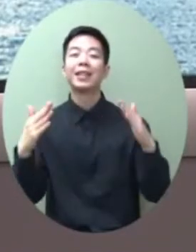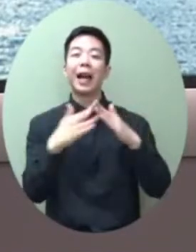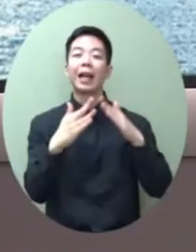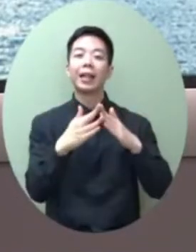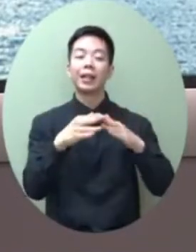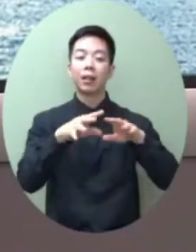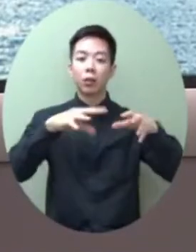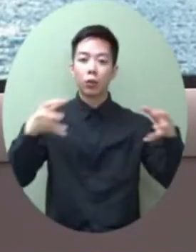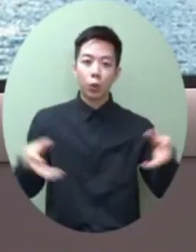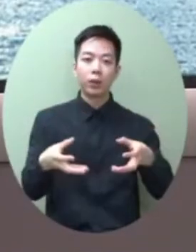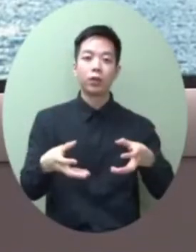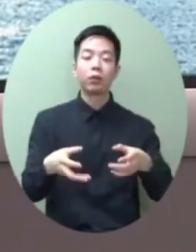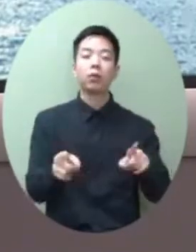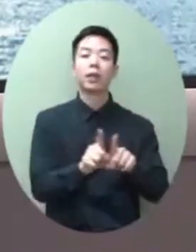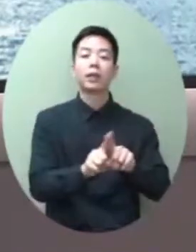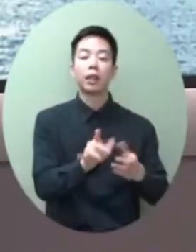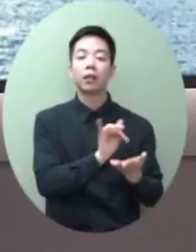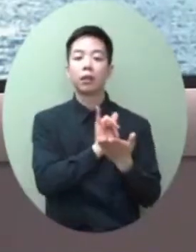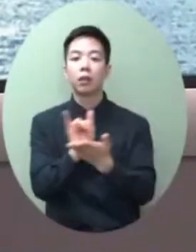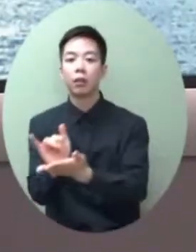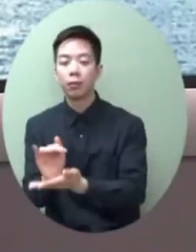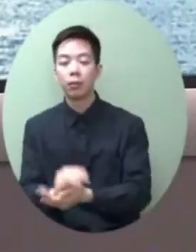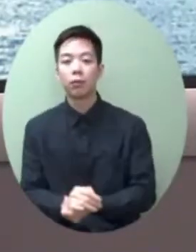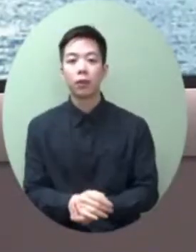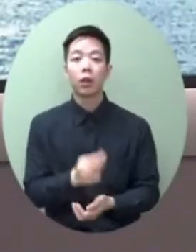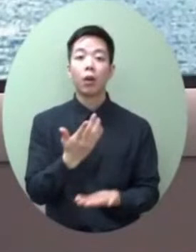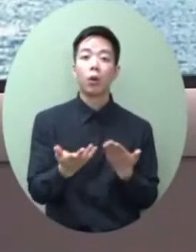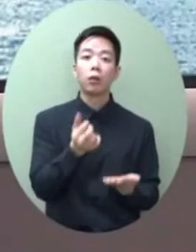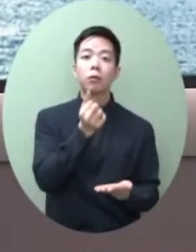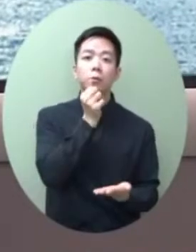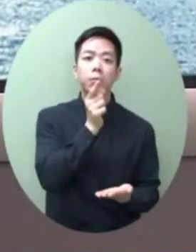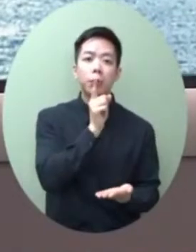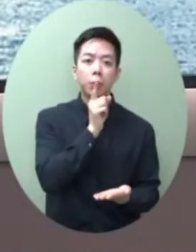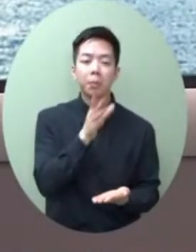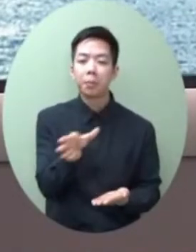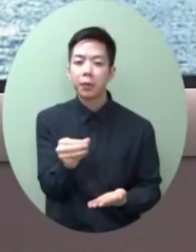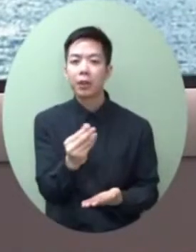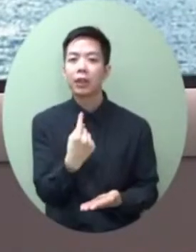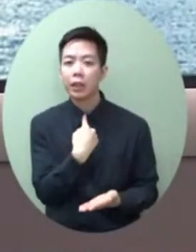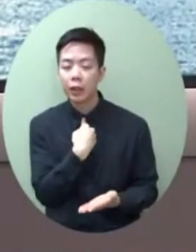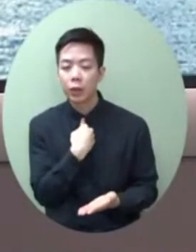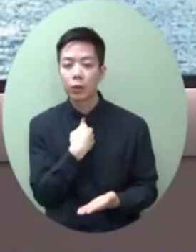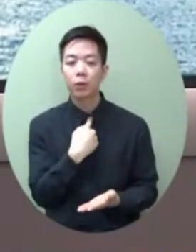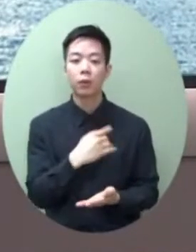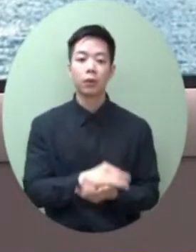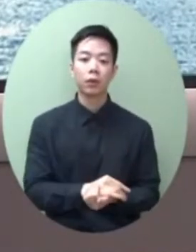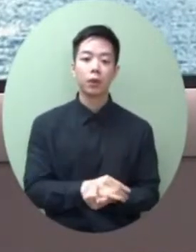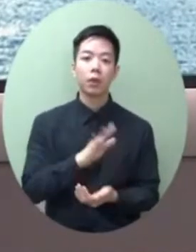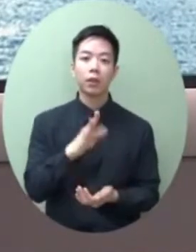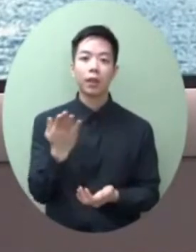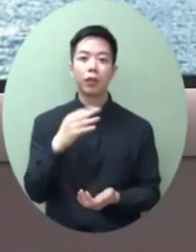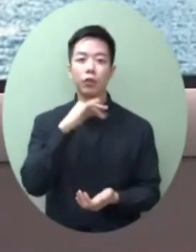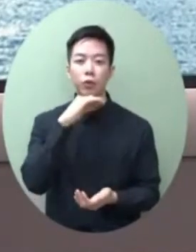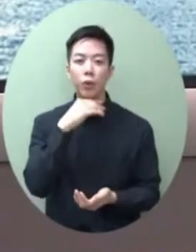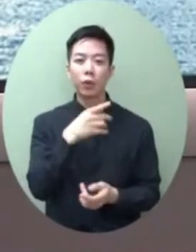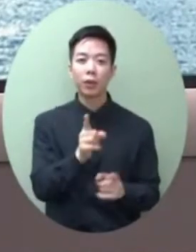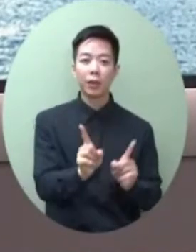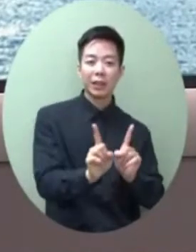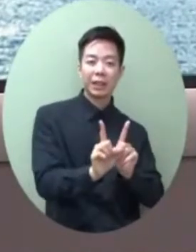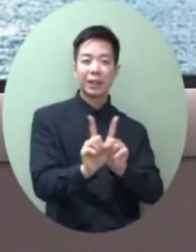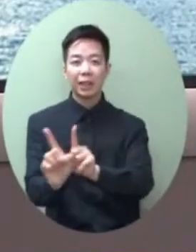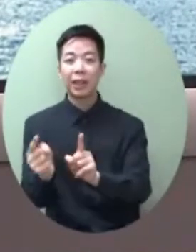it involves, family issues, and kids would be looked after by the parents. But